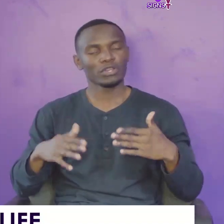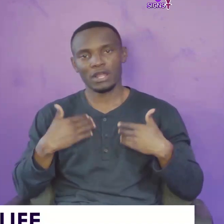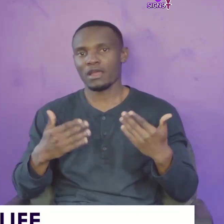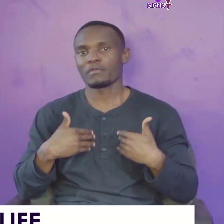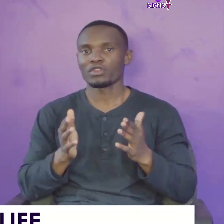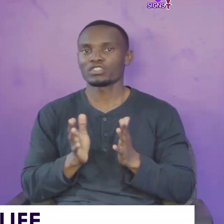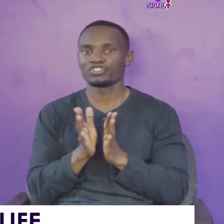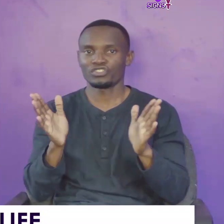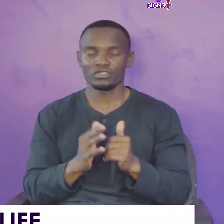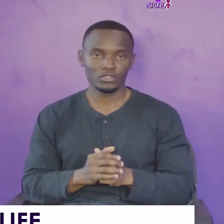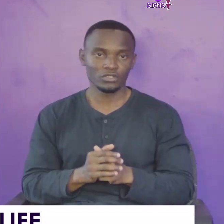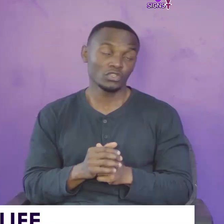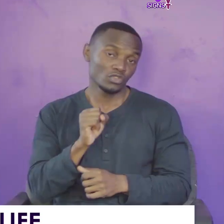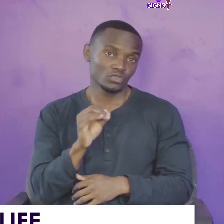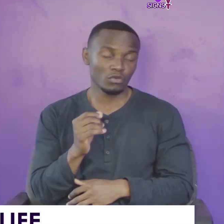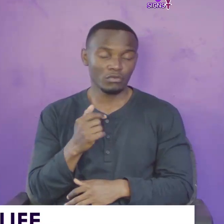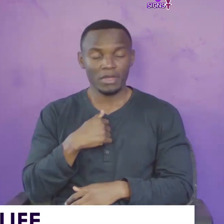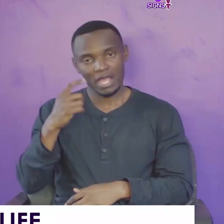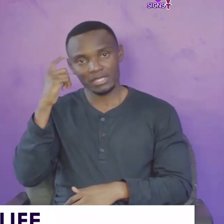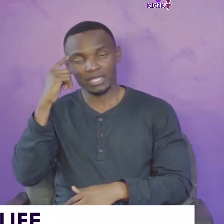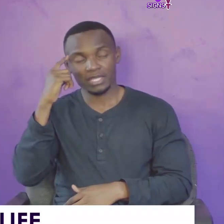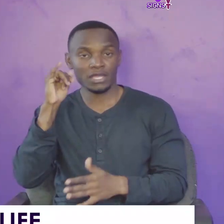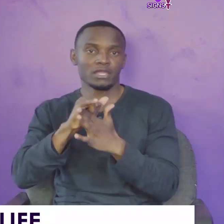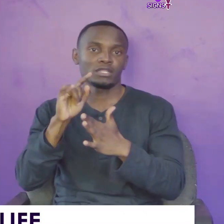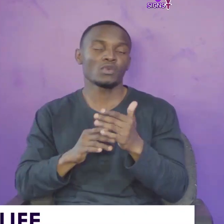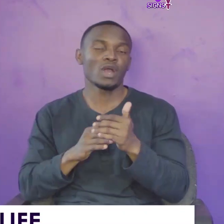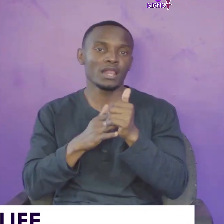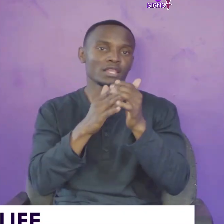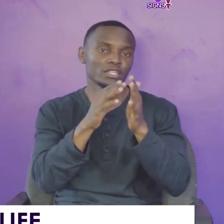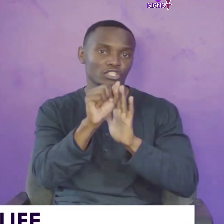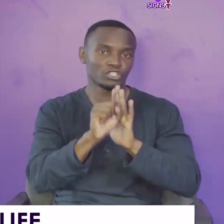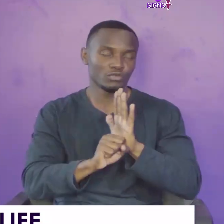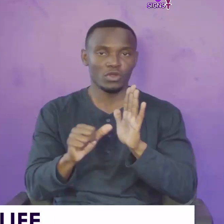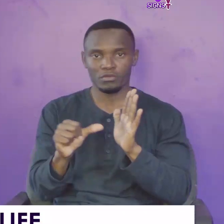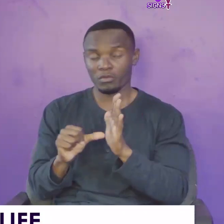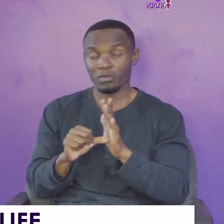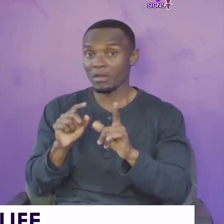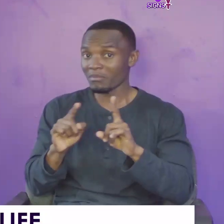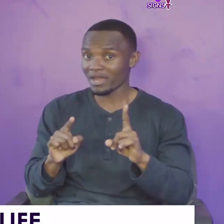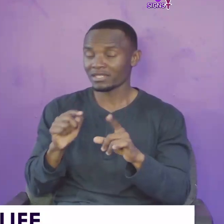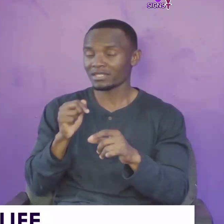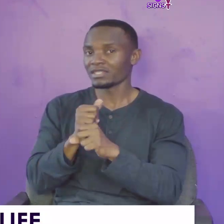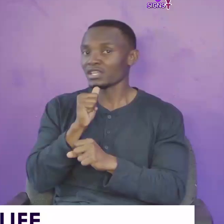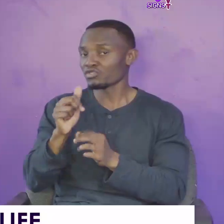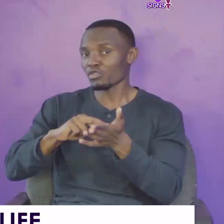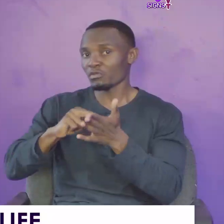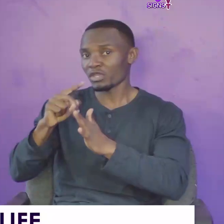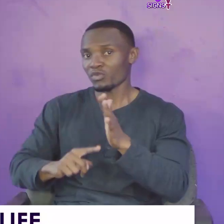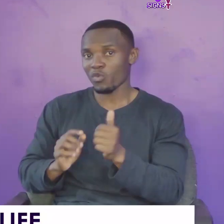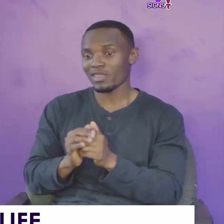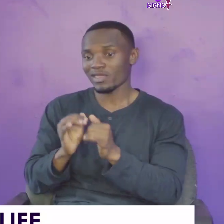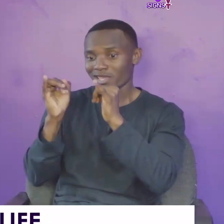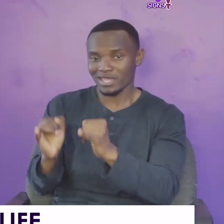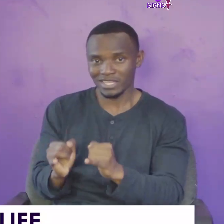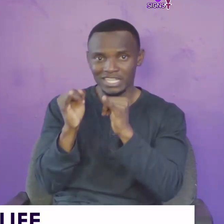is a leadership problem, but then it doesn't mean that the individual is exonerated from this issue.